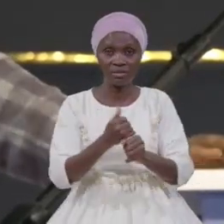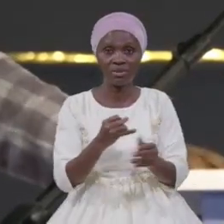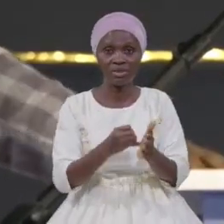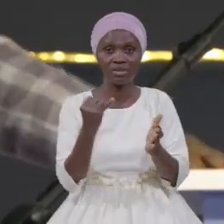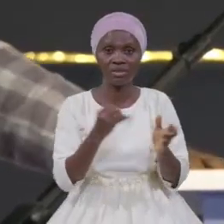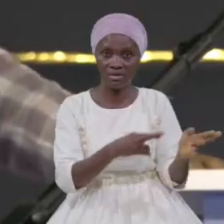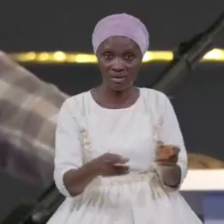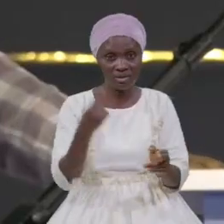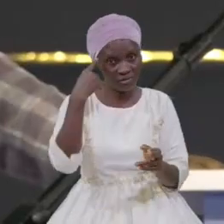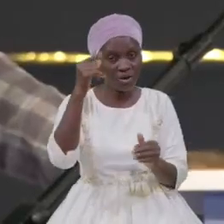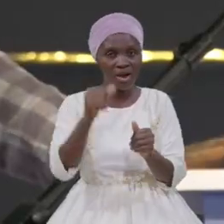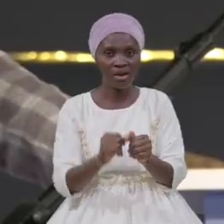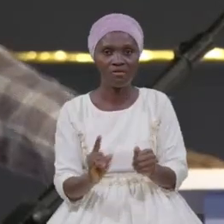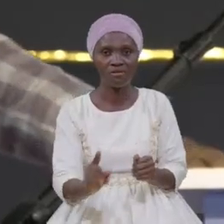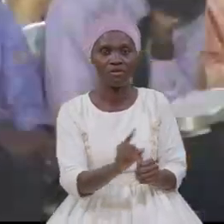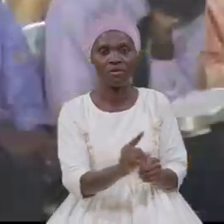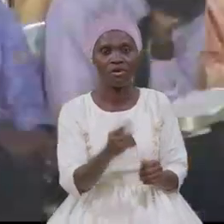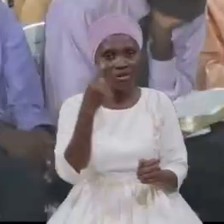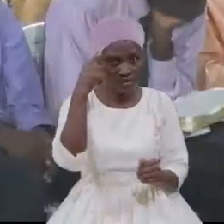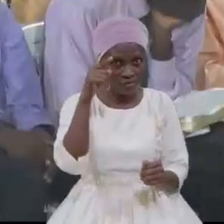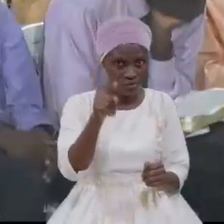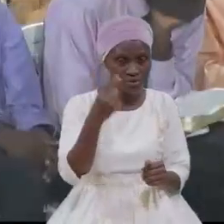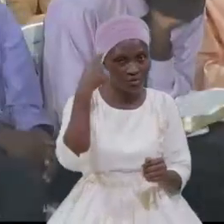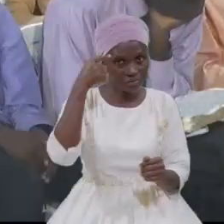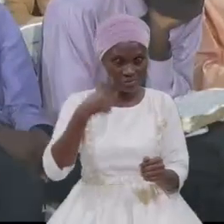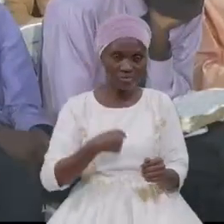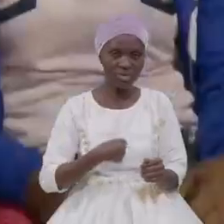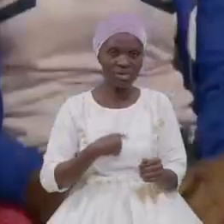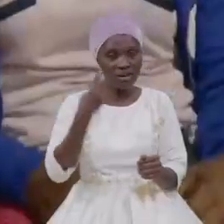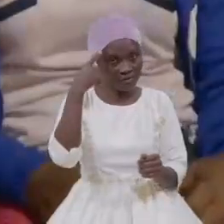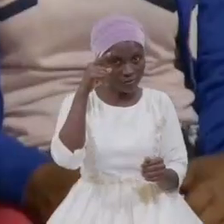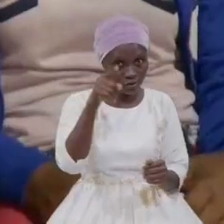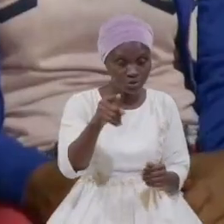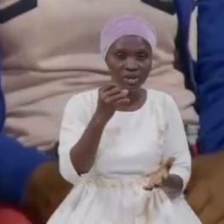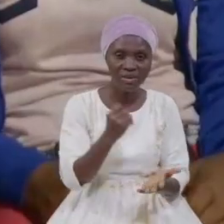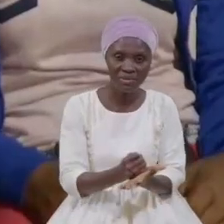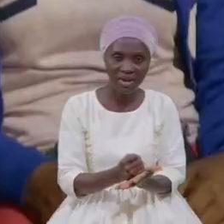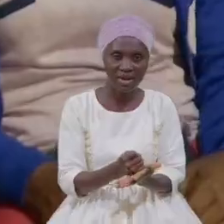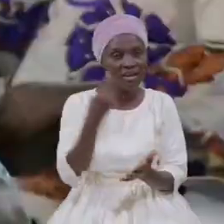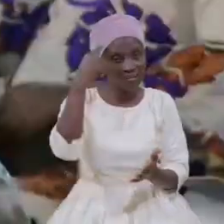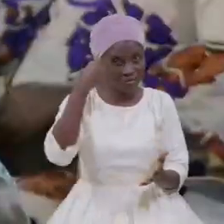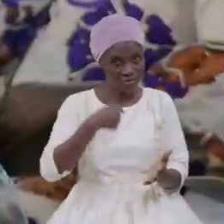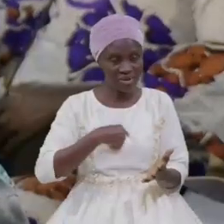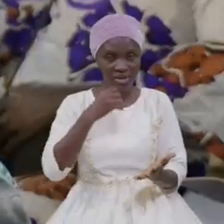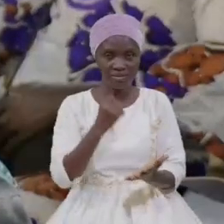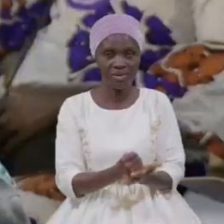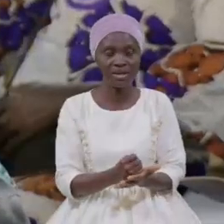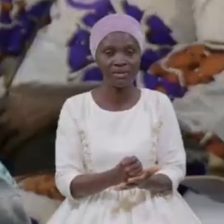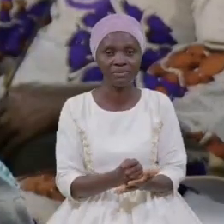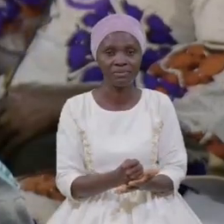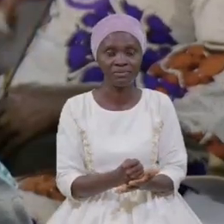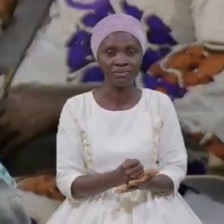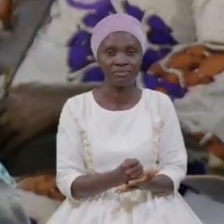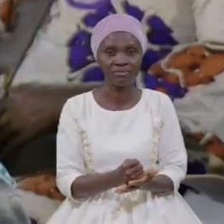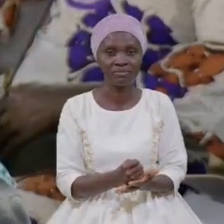you. For me. For you. For me. Done